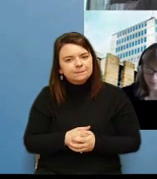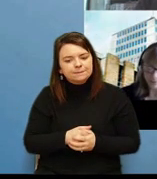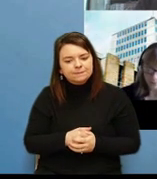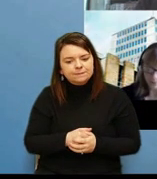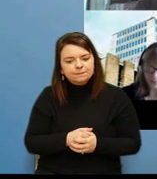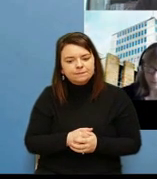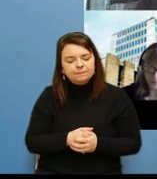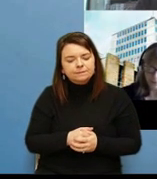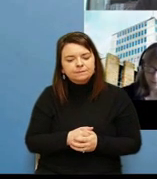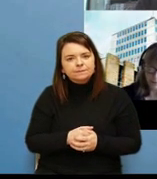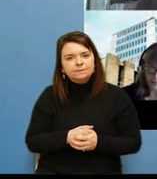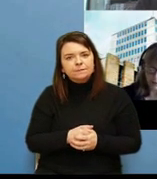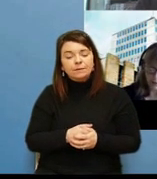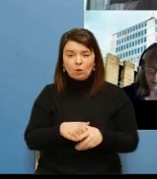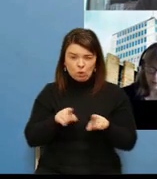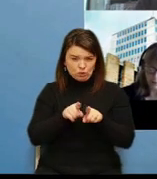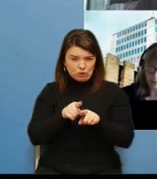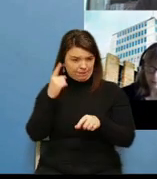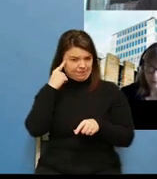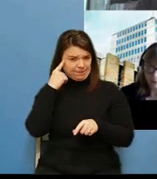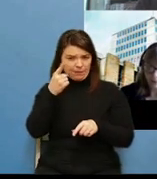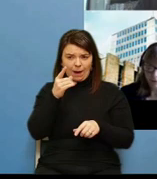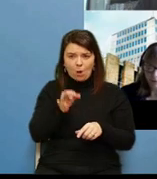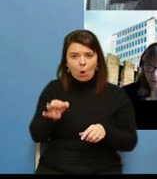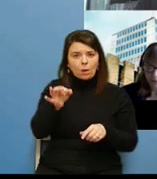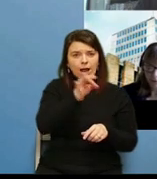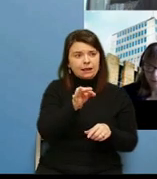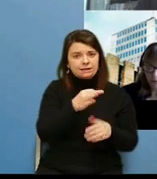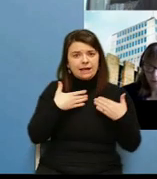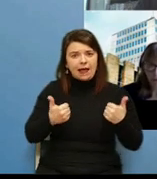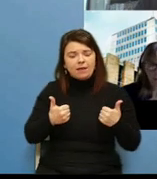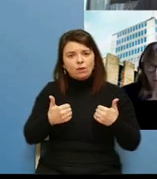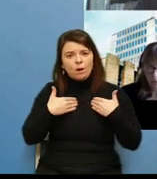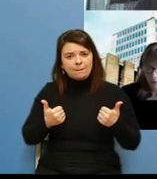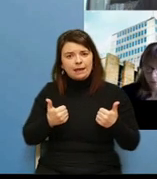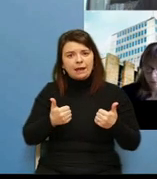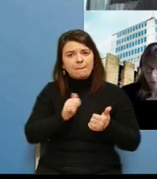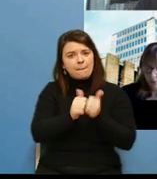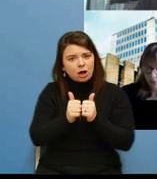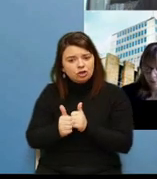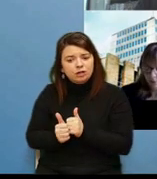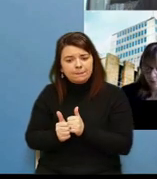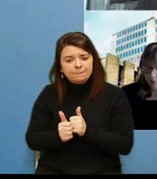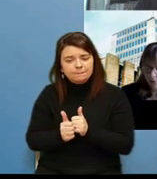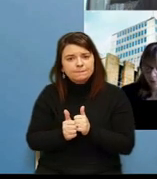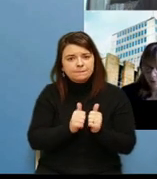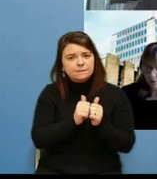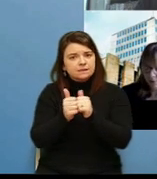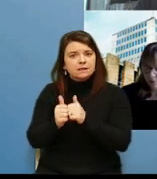that. And I think also linking into, you know, our various localities. So we will have, as you know, the health and